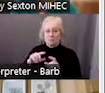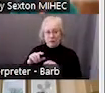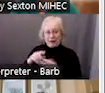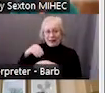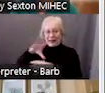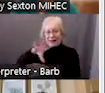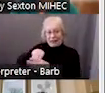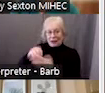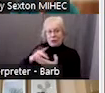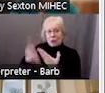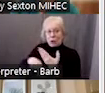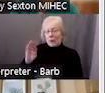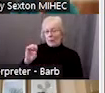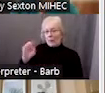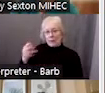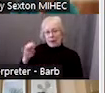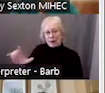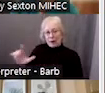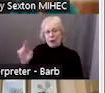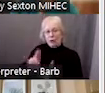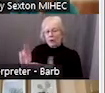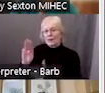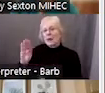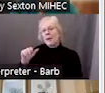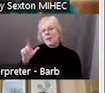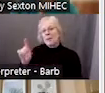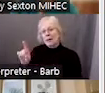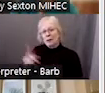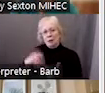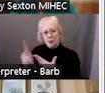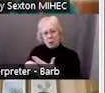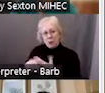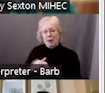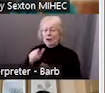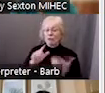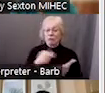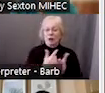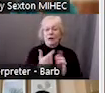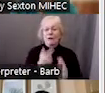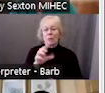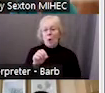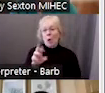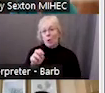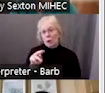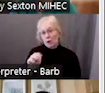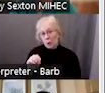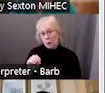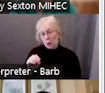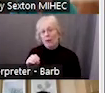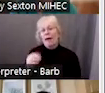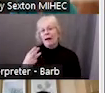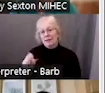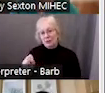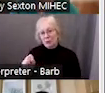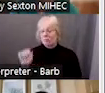Amelie graduated from Orono High School. She has worked at Trader Joe's and at the Minnesota Vikings Stadium. She has also